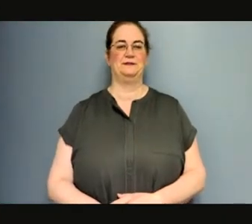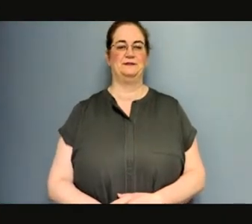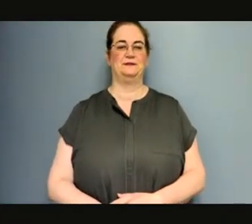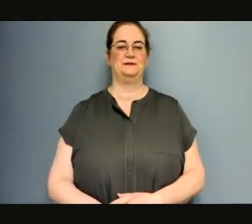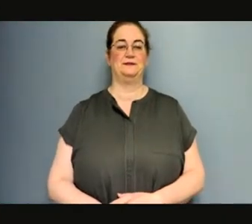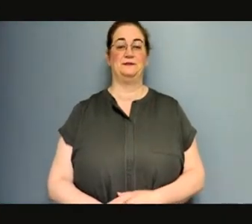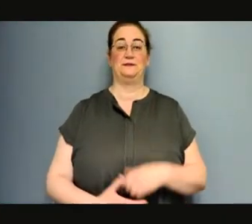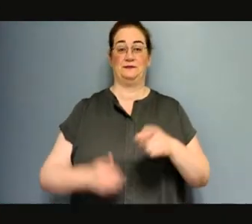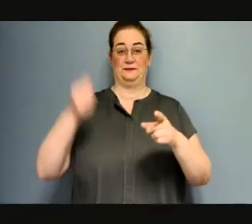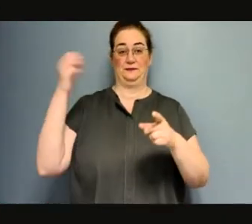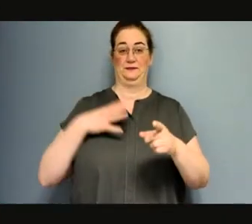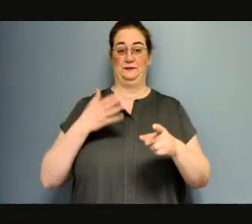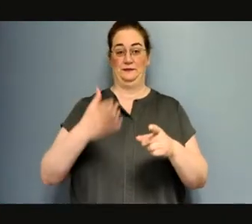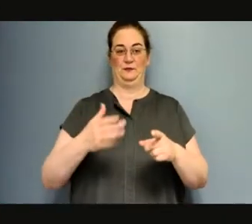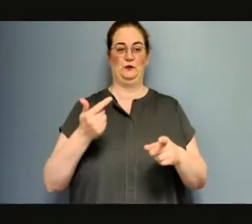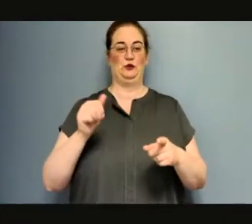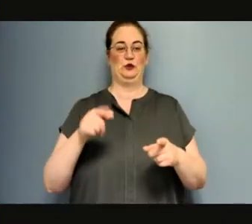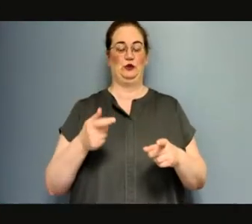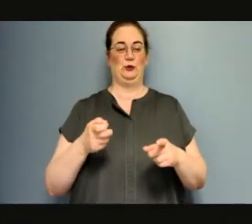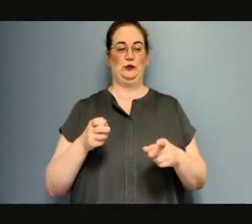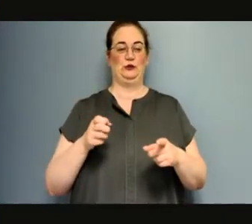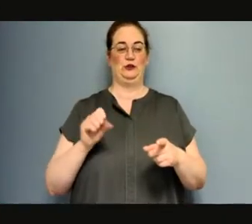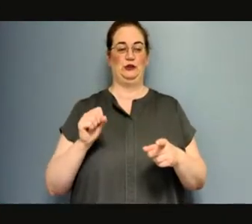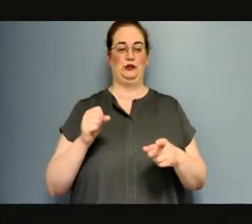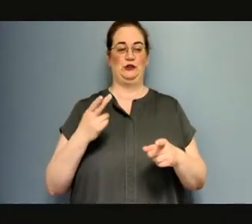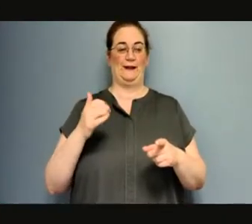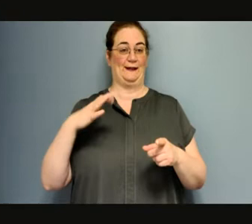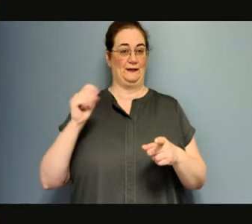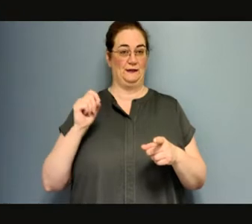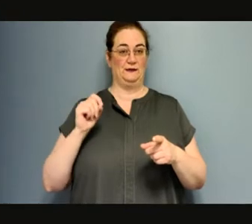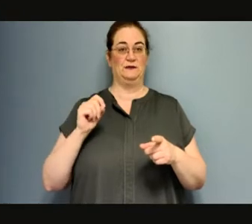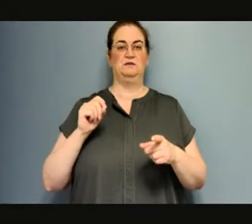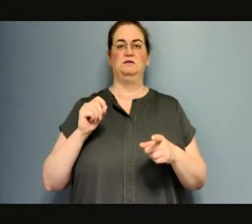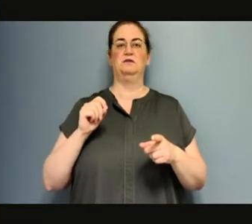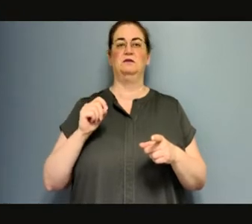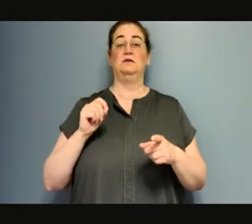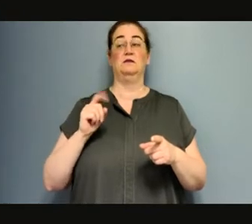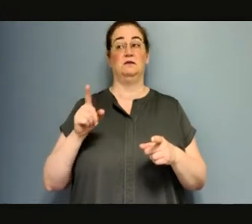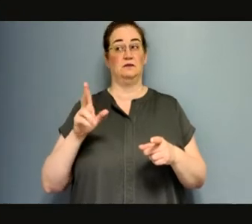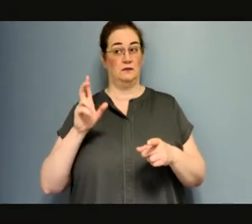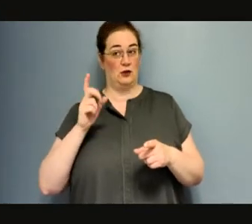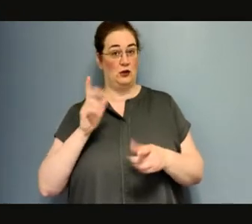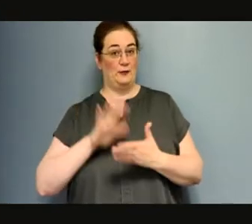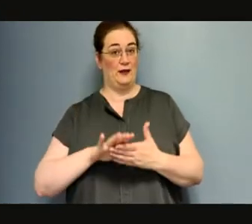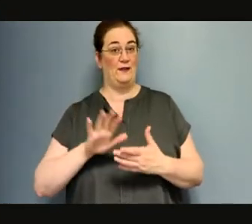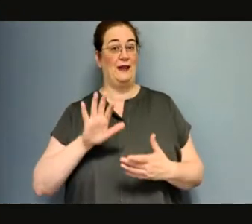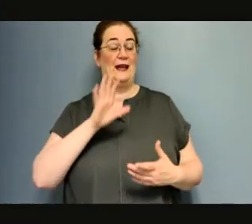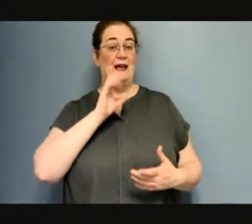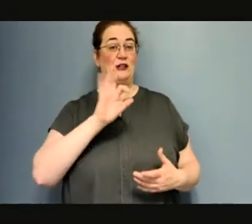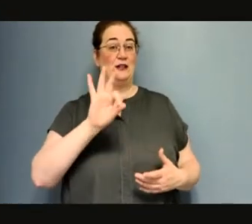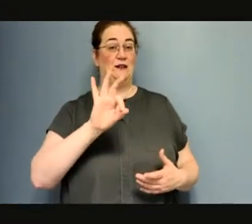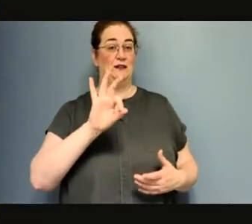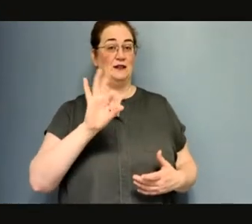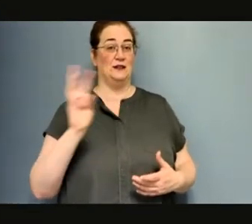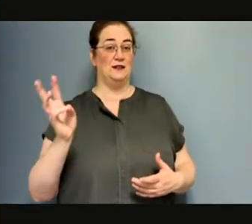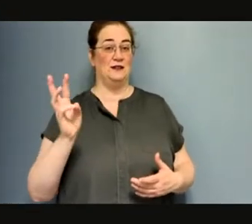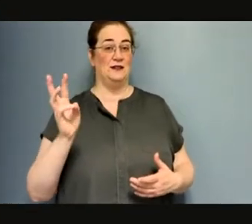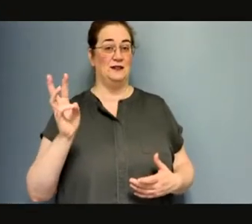This gentleman here is George Shackett. Maybe hard to believe, but he's 96 years old.